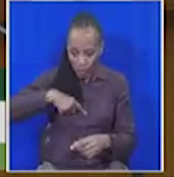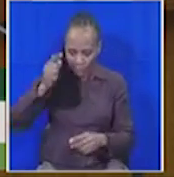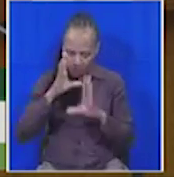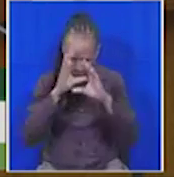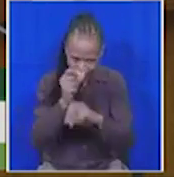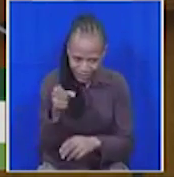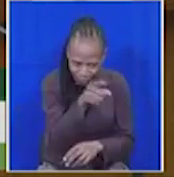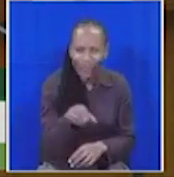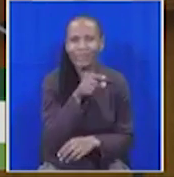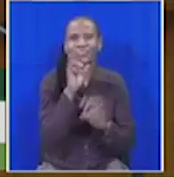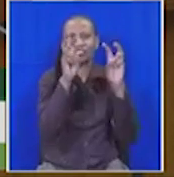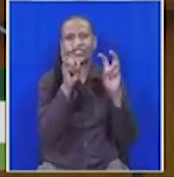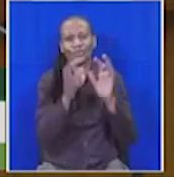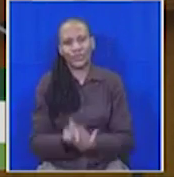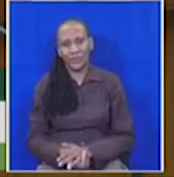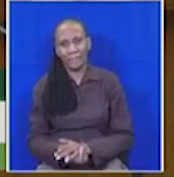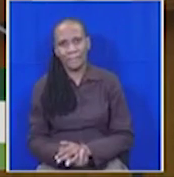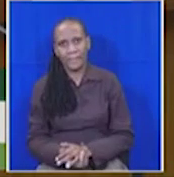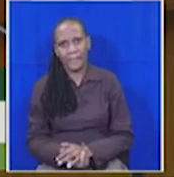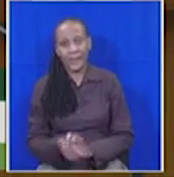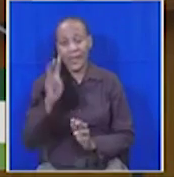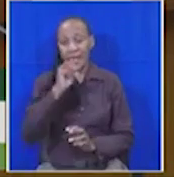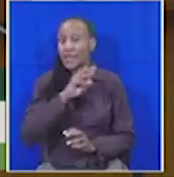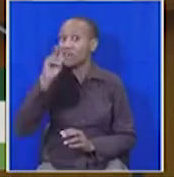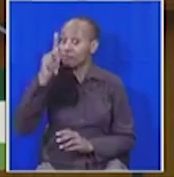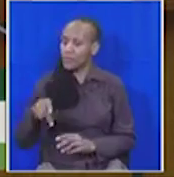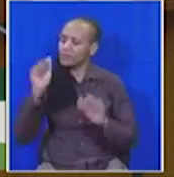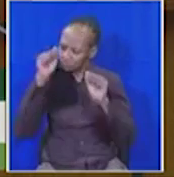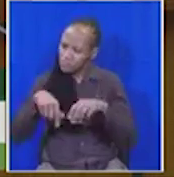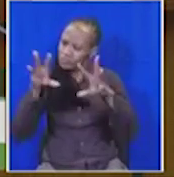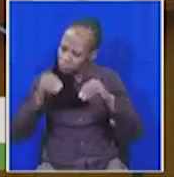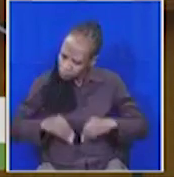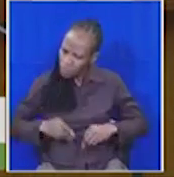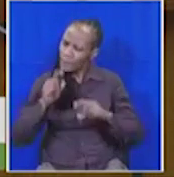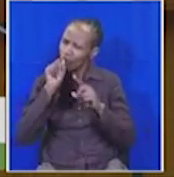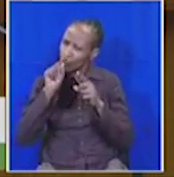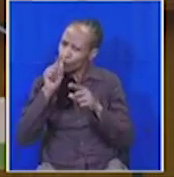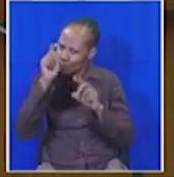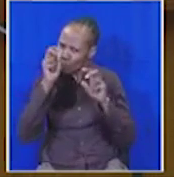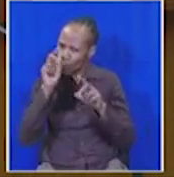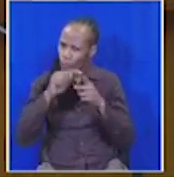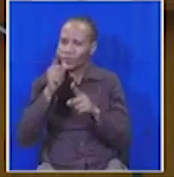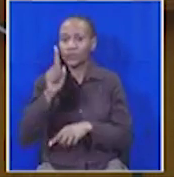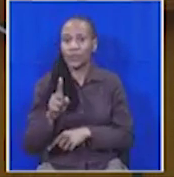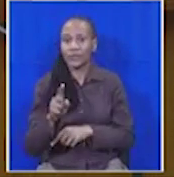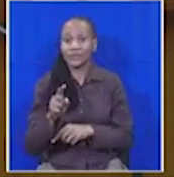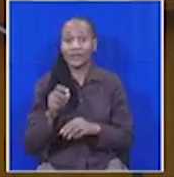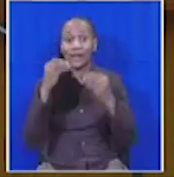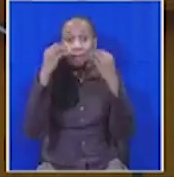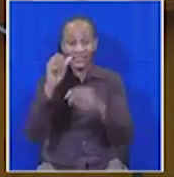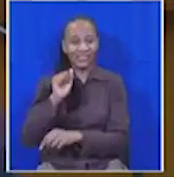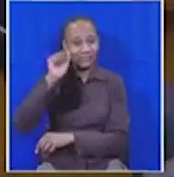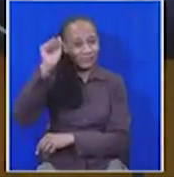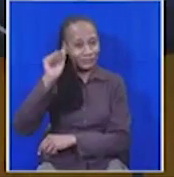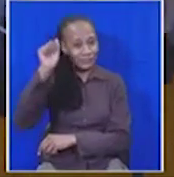deliberations. Whilst the National Freedom Party acknowledges the fact that industrial action at some times could be